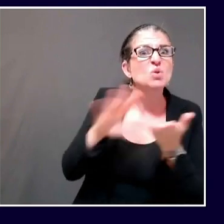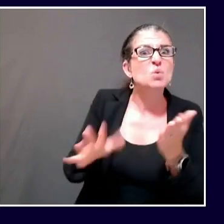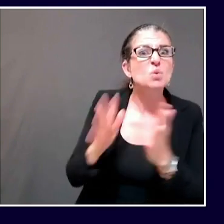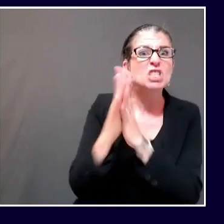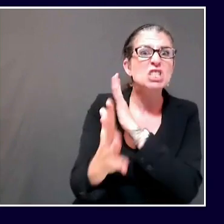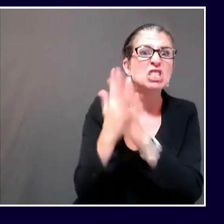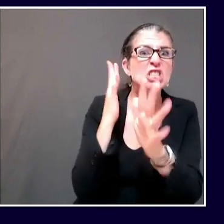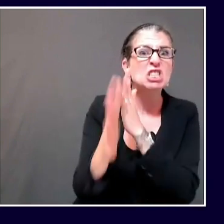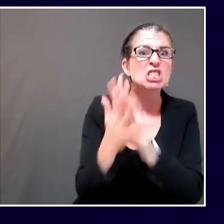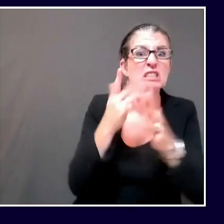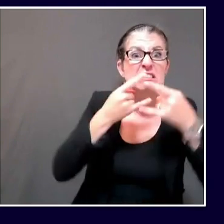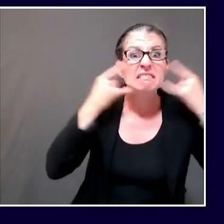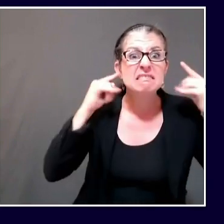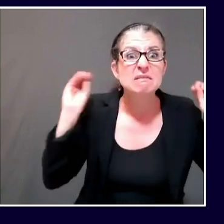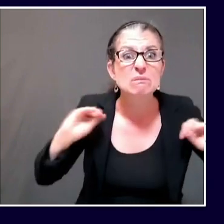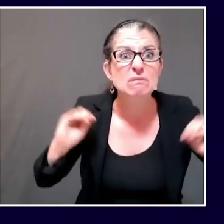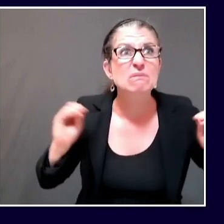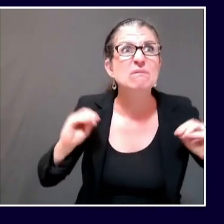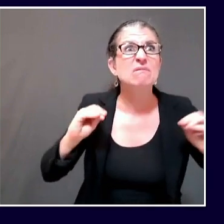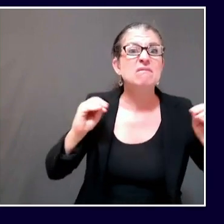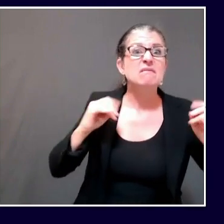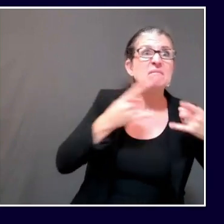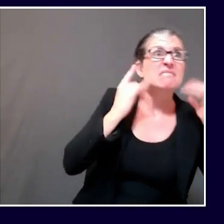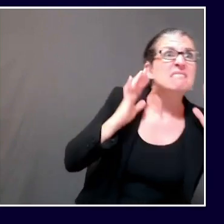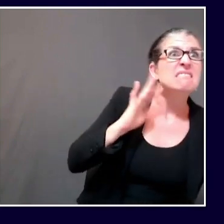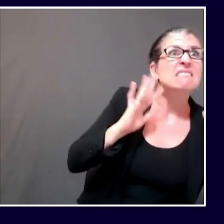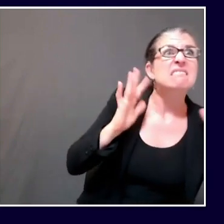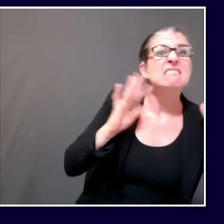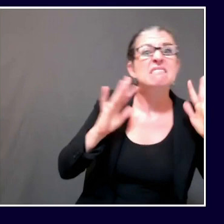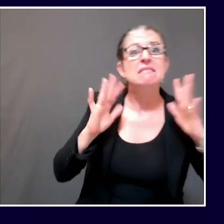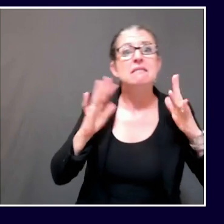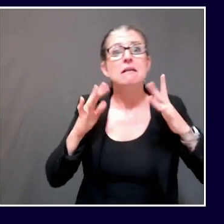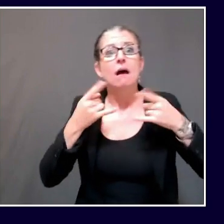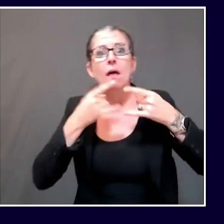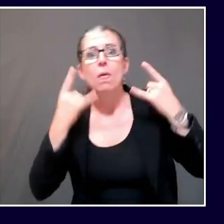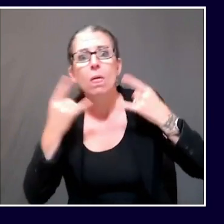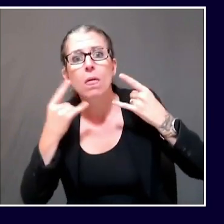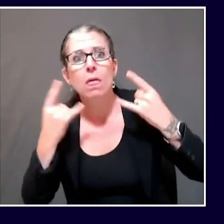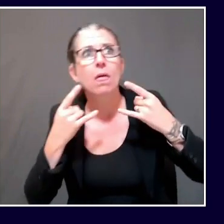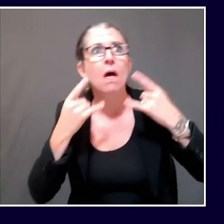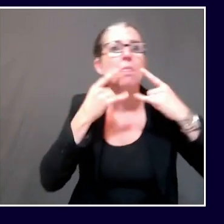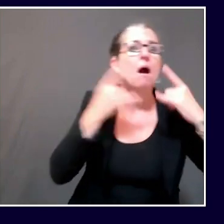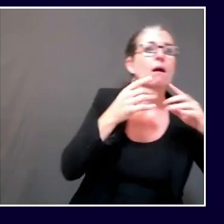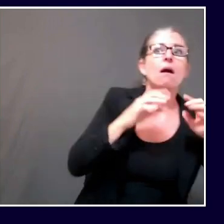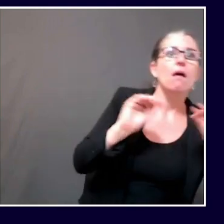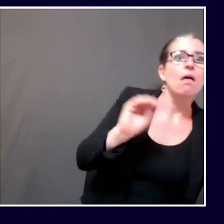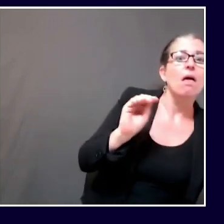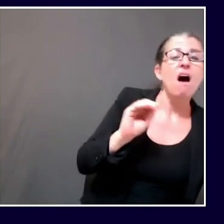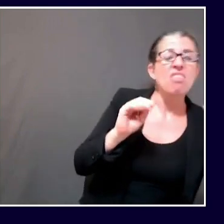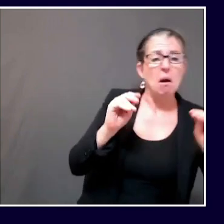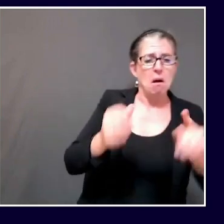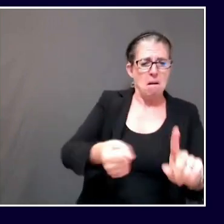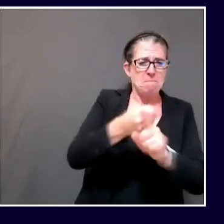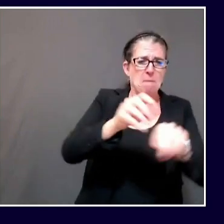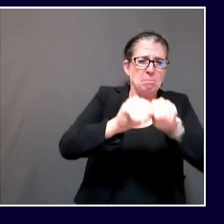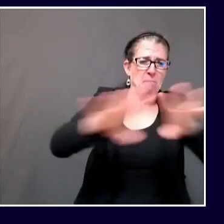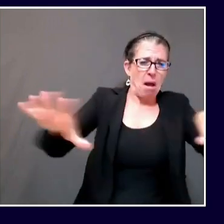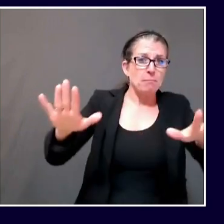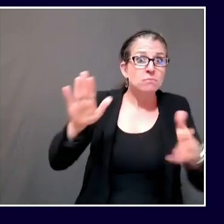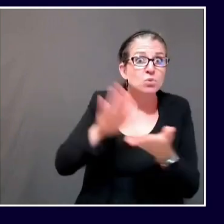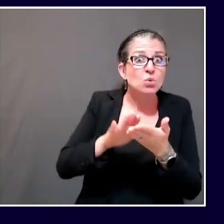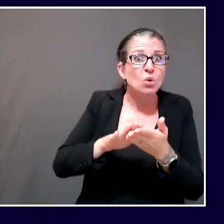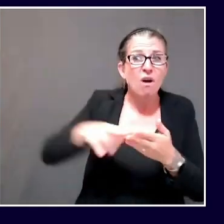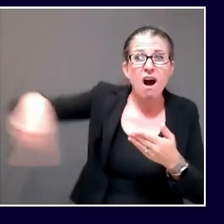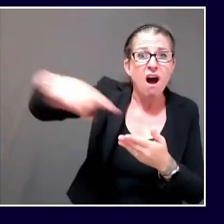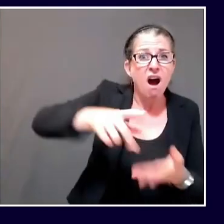headlines on the news where, lo and behold, that school ended up having an outbreak of COVID-19. And the possibility of